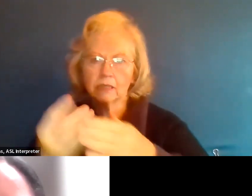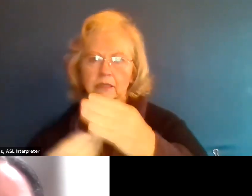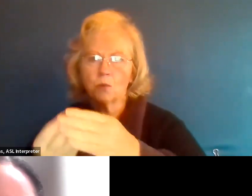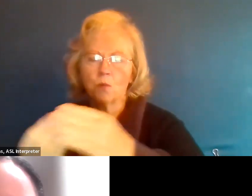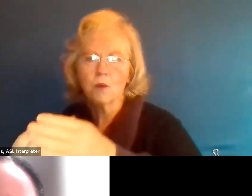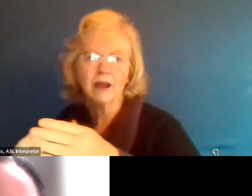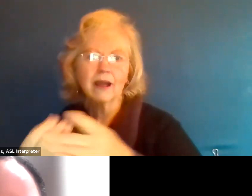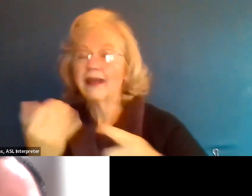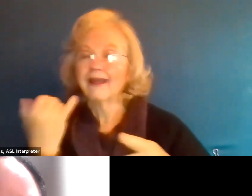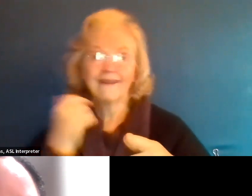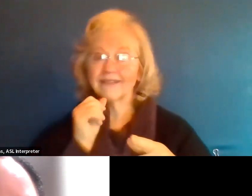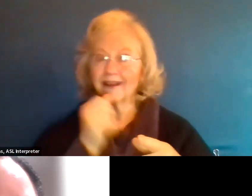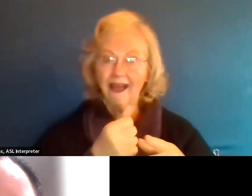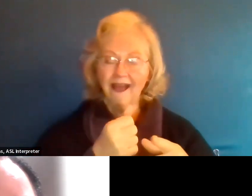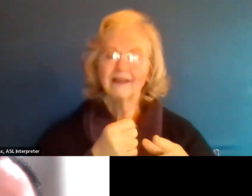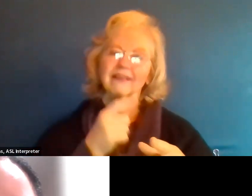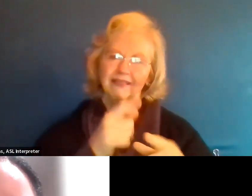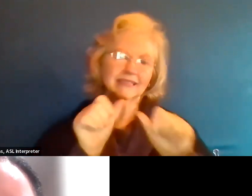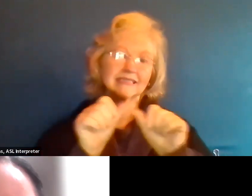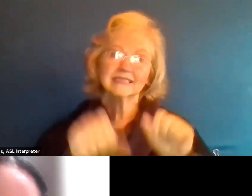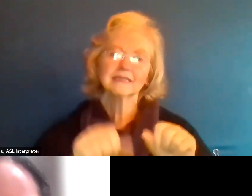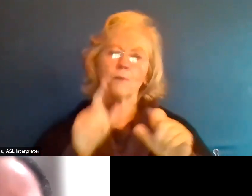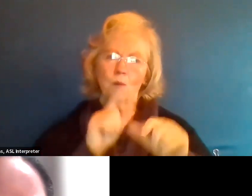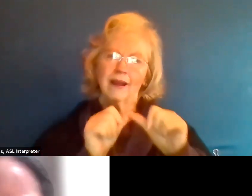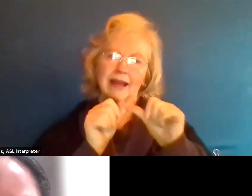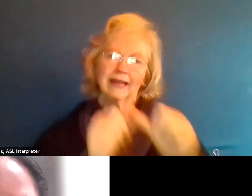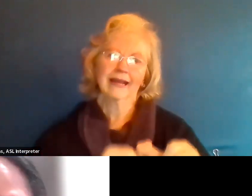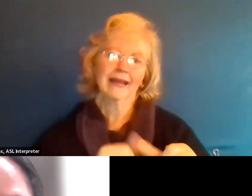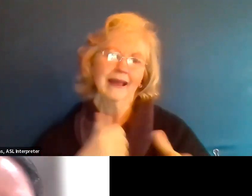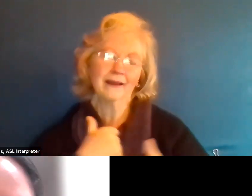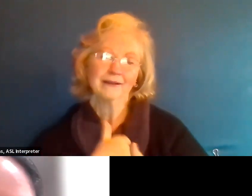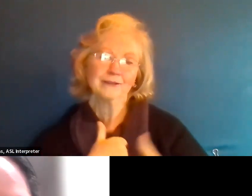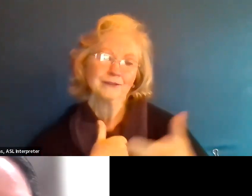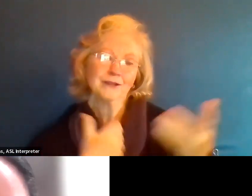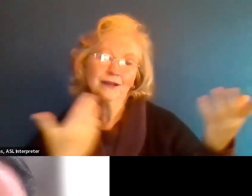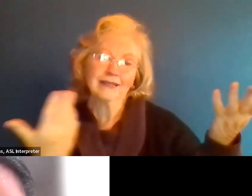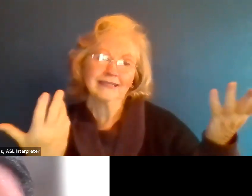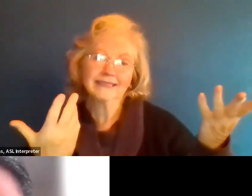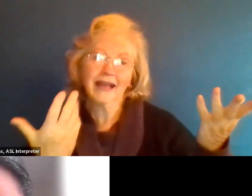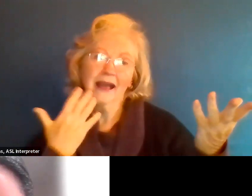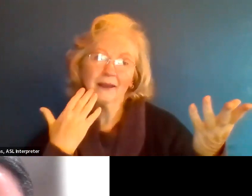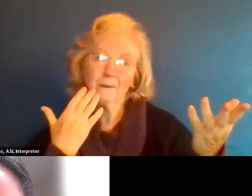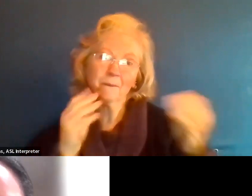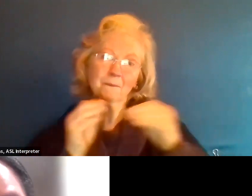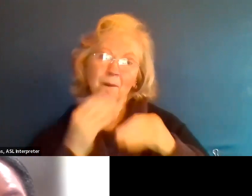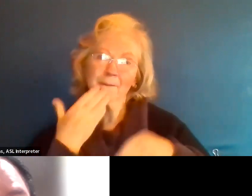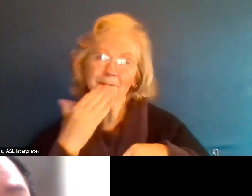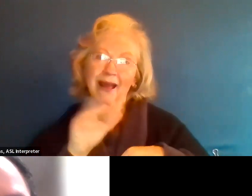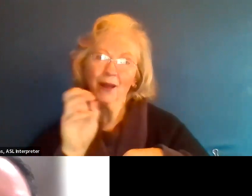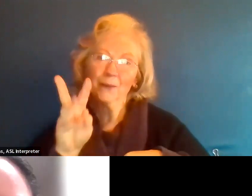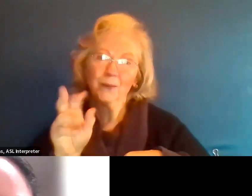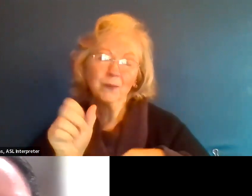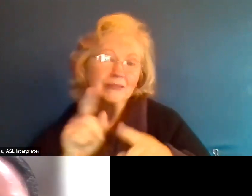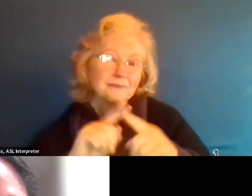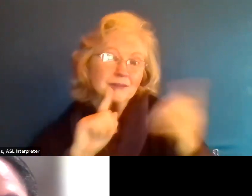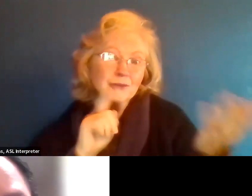the system will continue as it is. Sorry, Ken, for being more like bad news, right? But it's the truth.